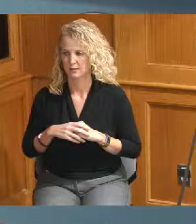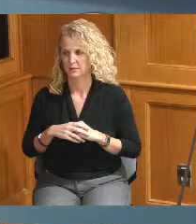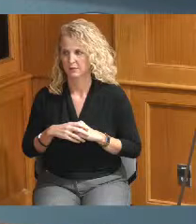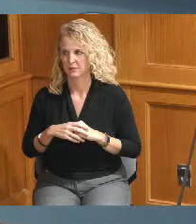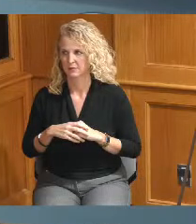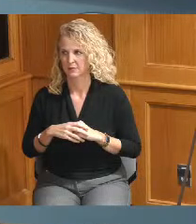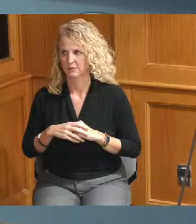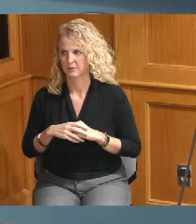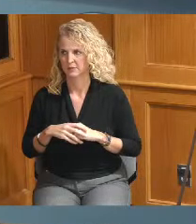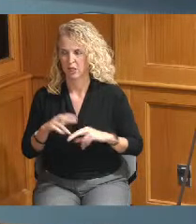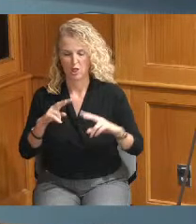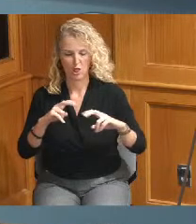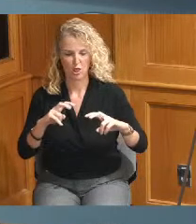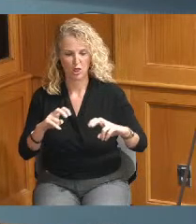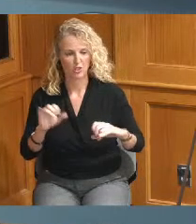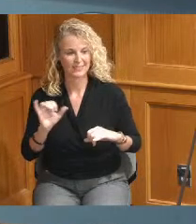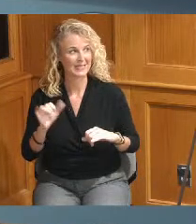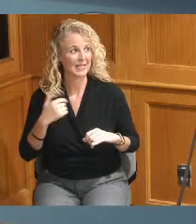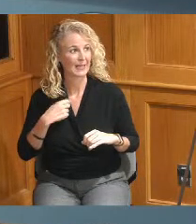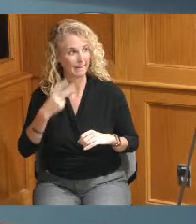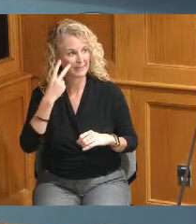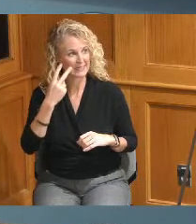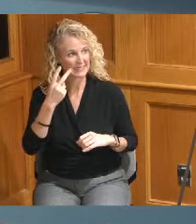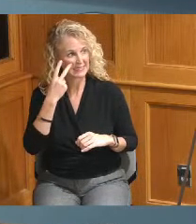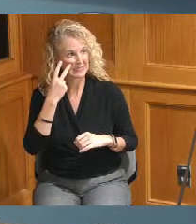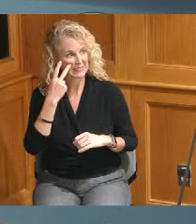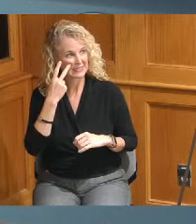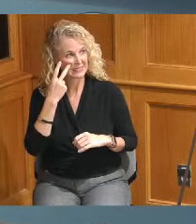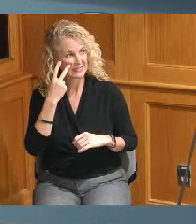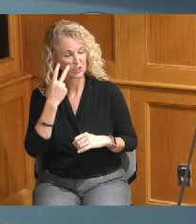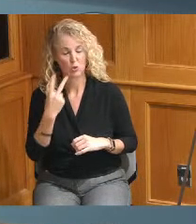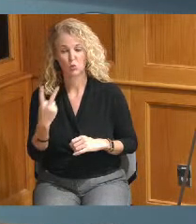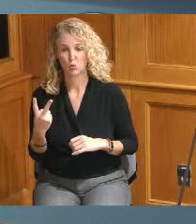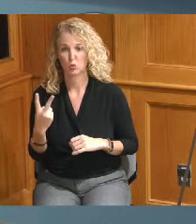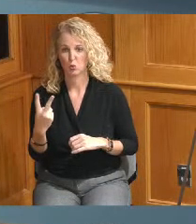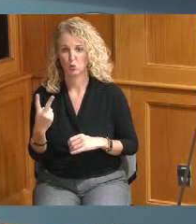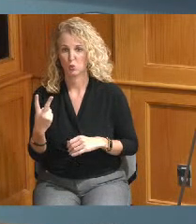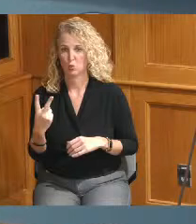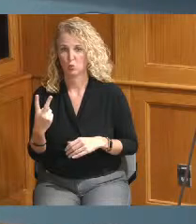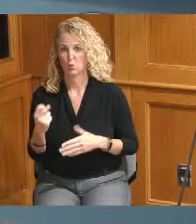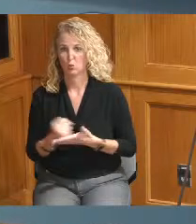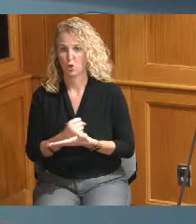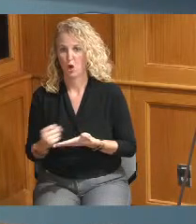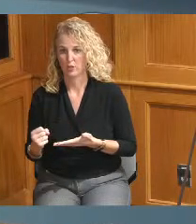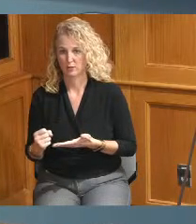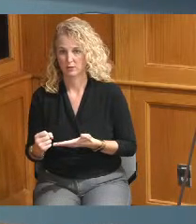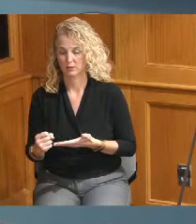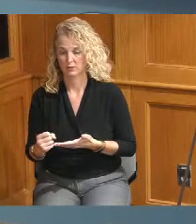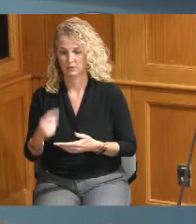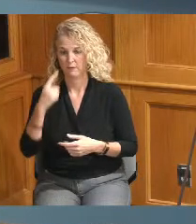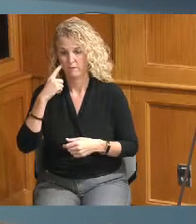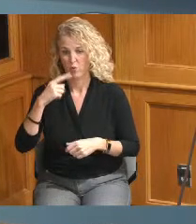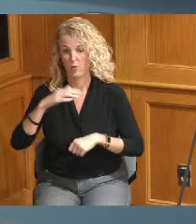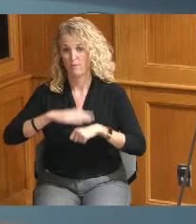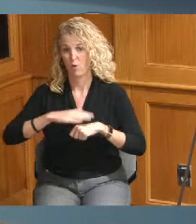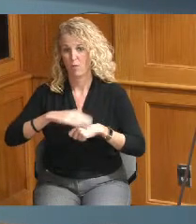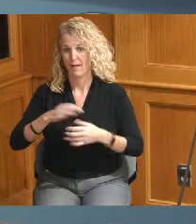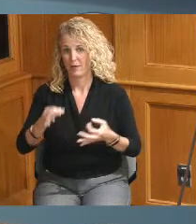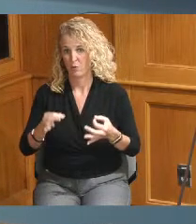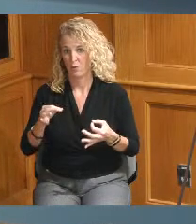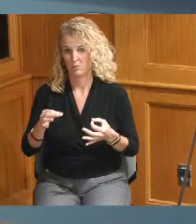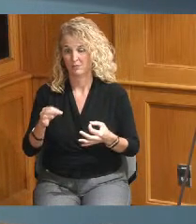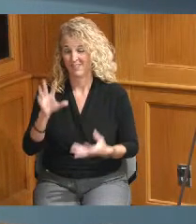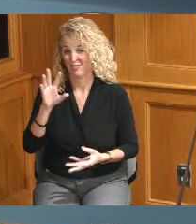It looks like, Commissioners, it looks like I'm seeing 2 cards in probate court. The